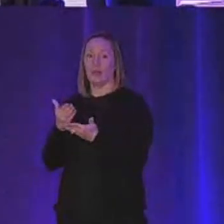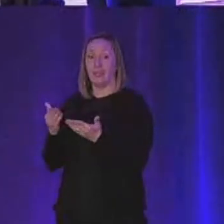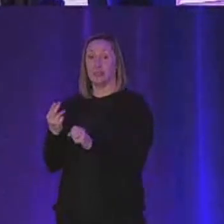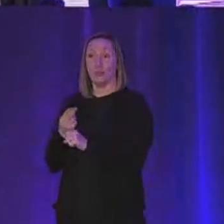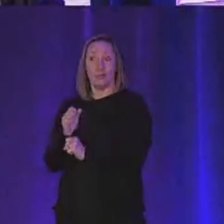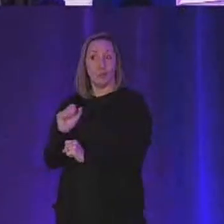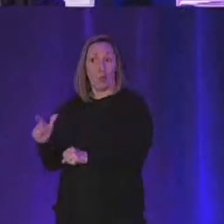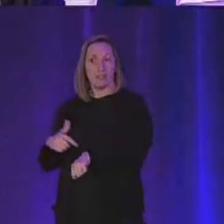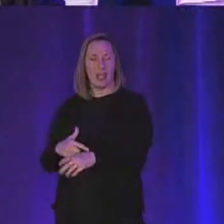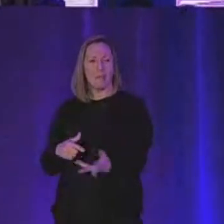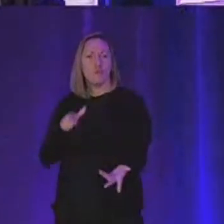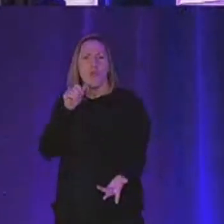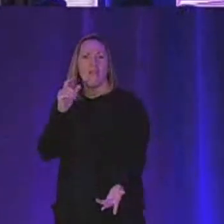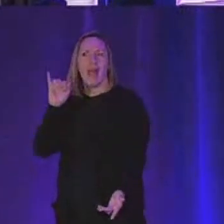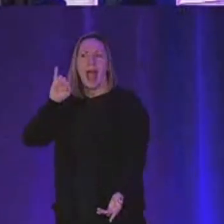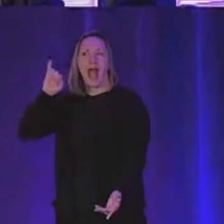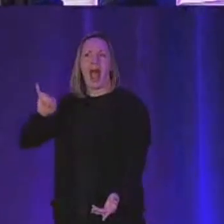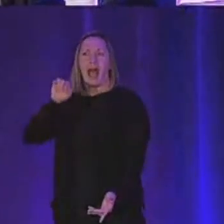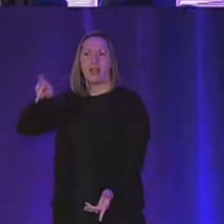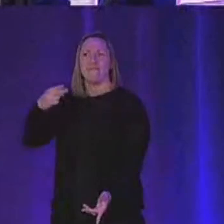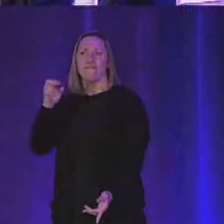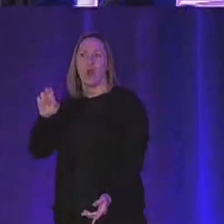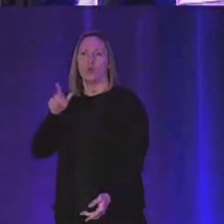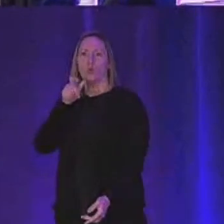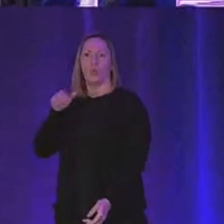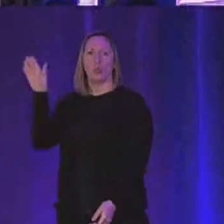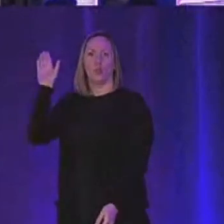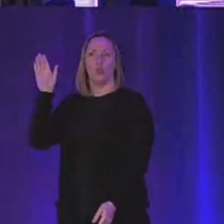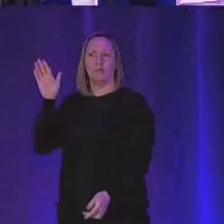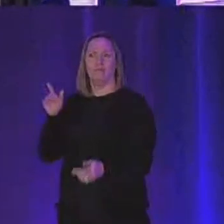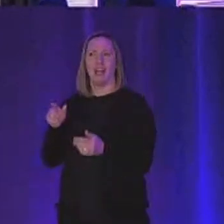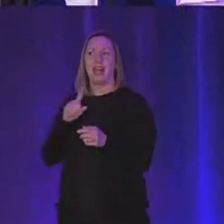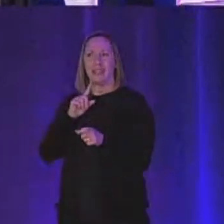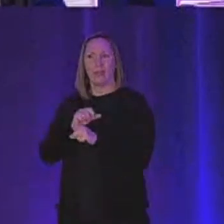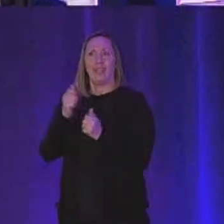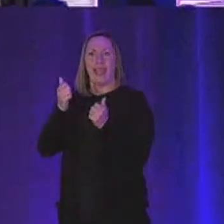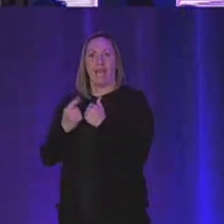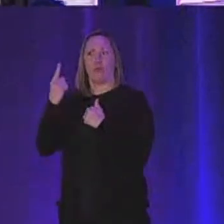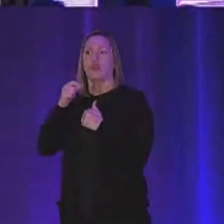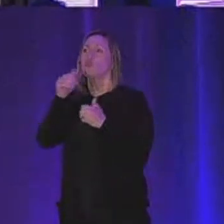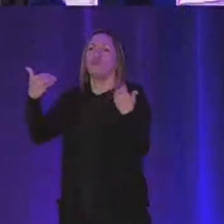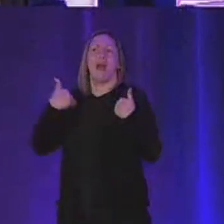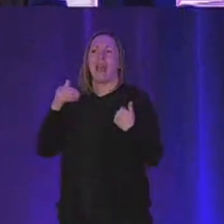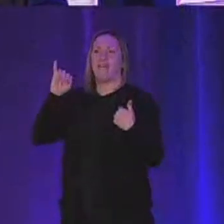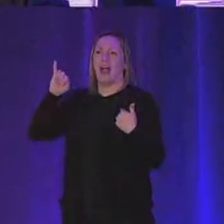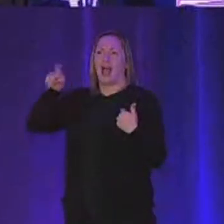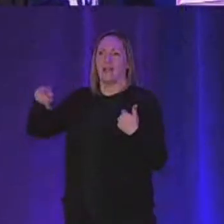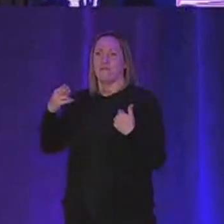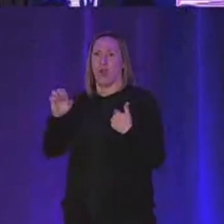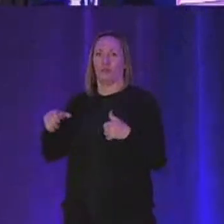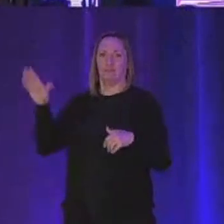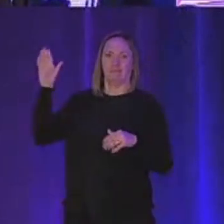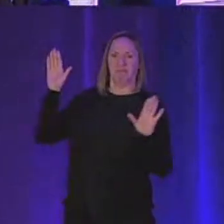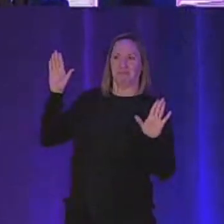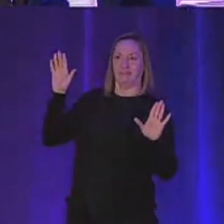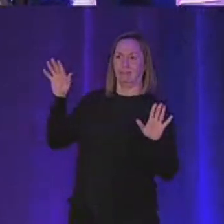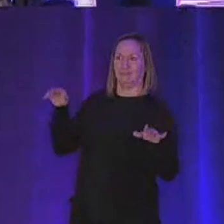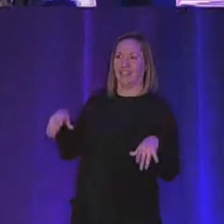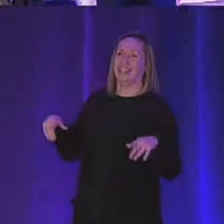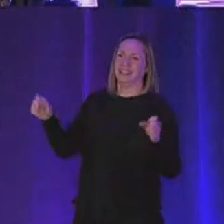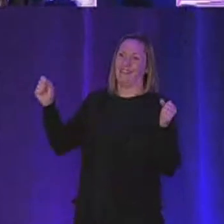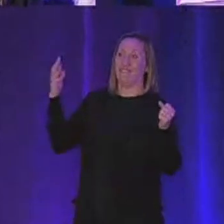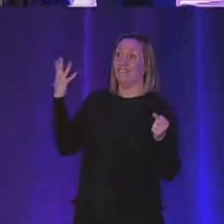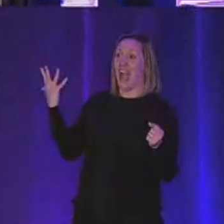time. How many of you have iPhones here? I'm just curious. Literally everyone. How many of you don't have iPhones? 5. I'm